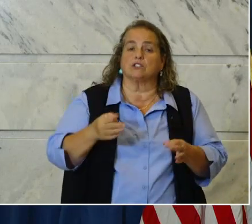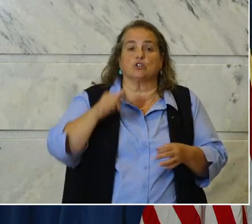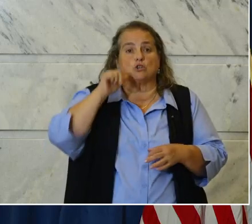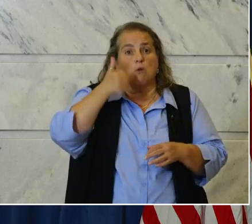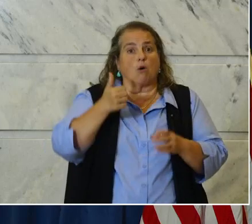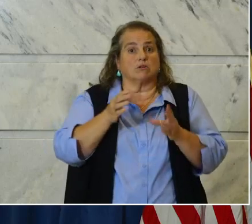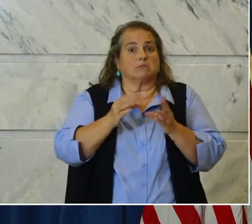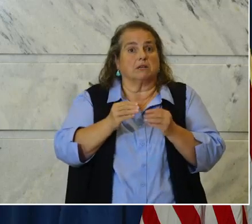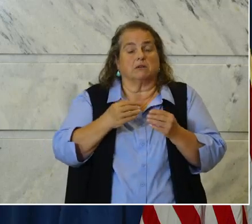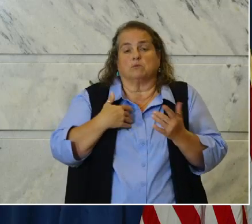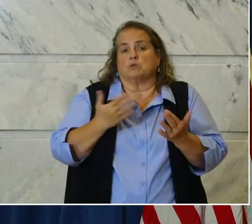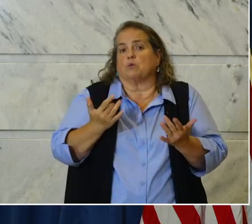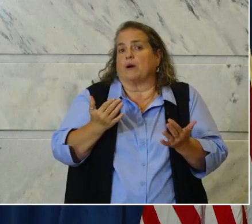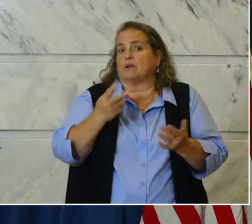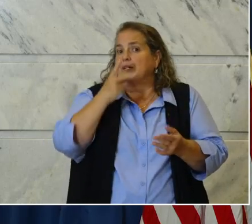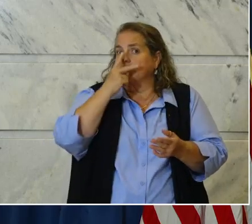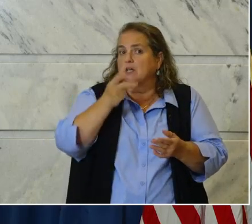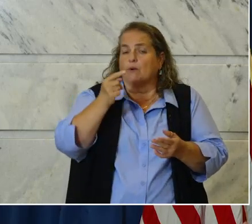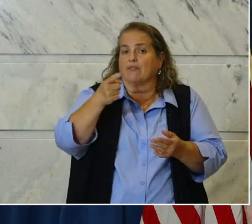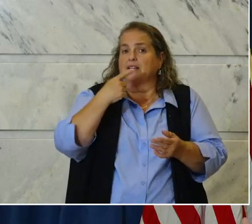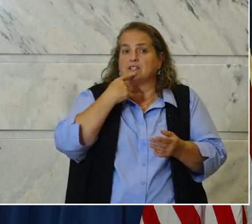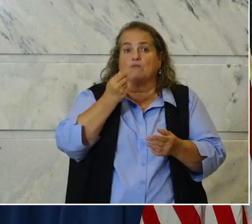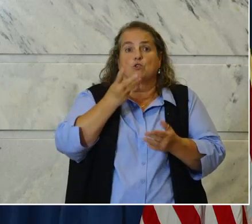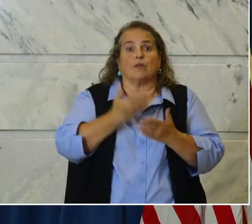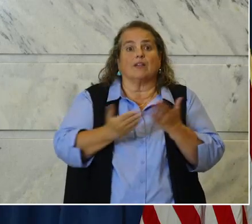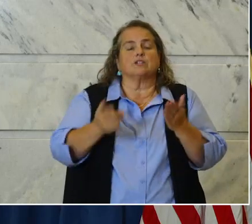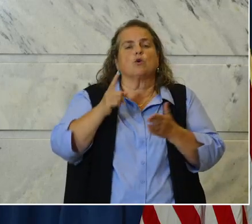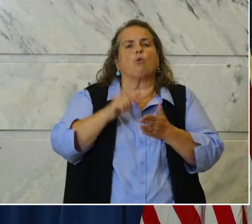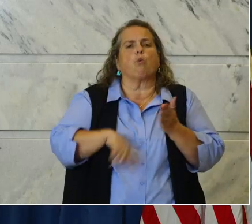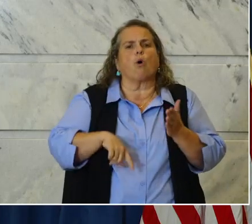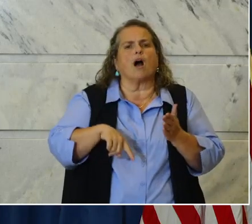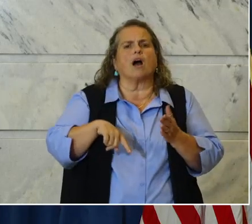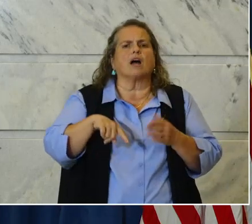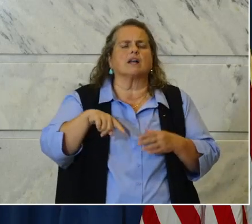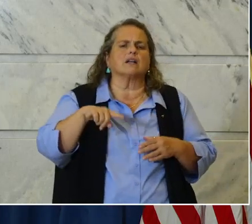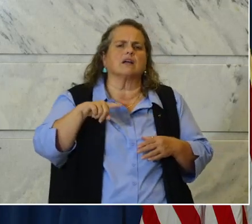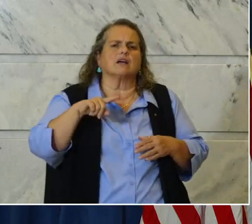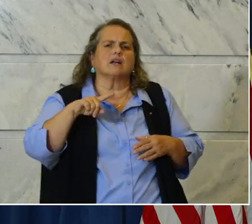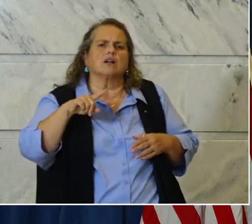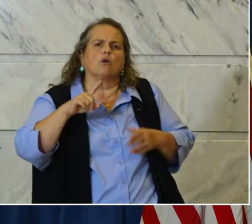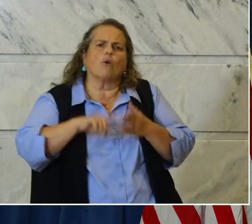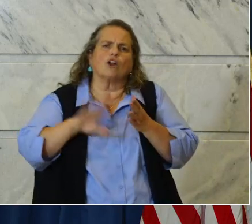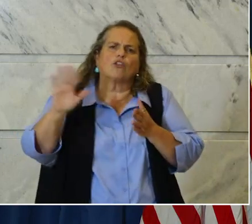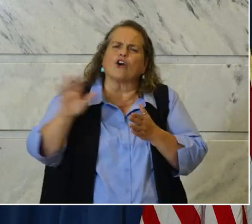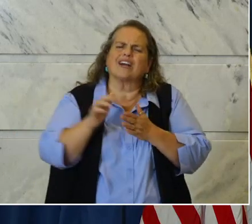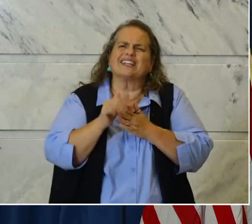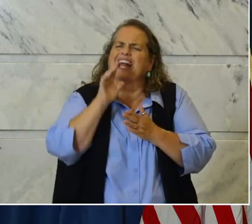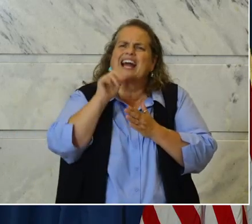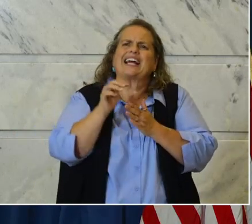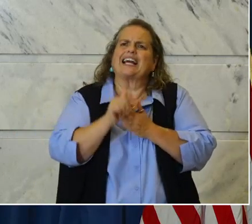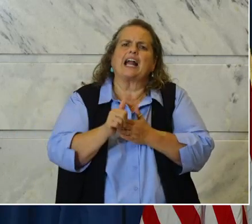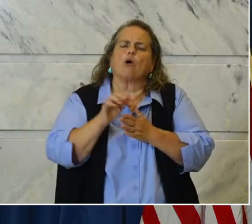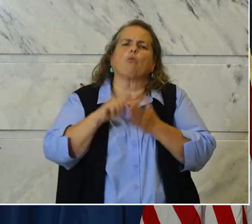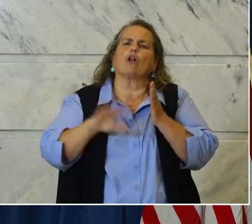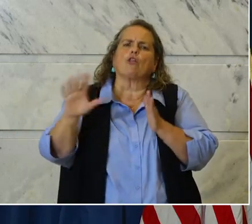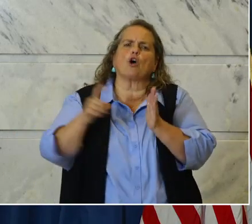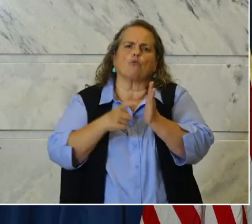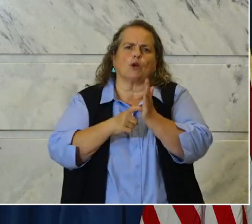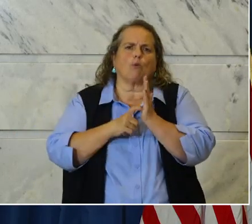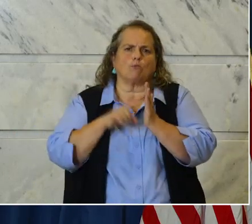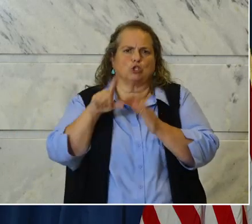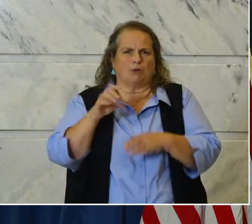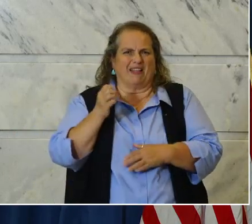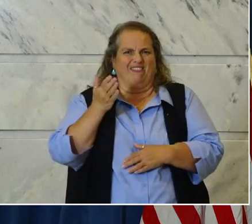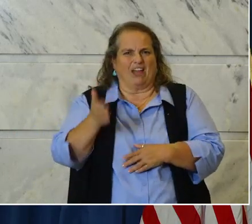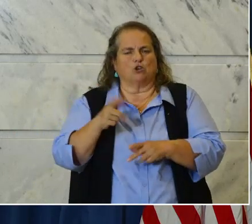what would a couple things is just what are not the guidelines, but what are some requirements that ought to be there to